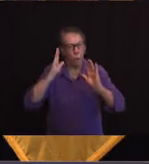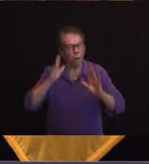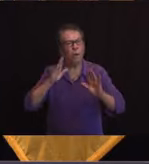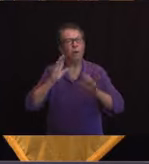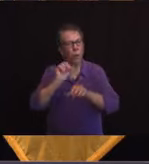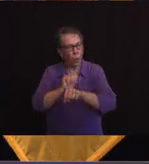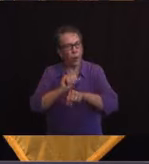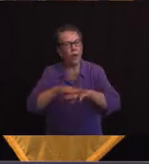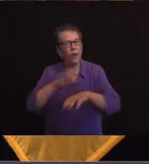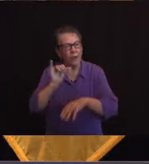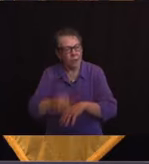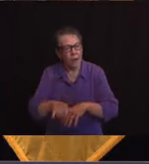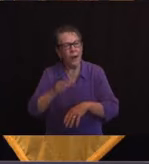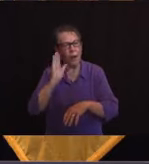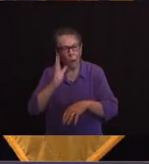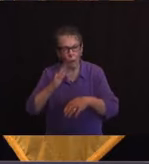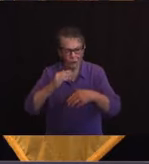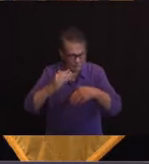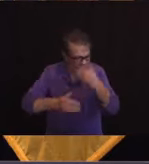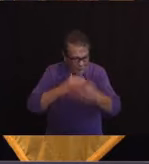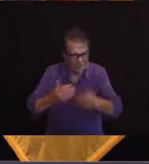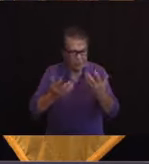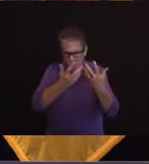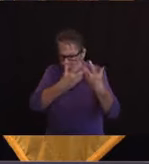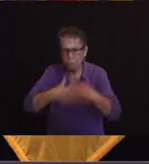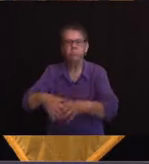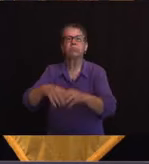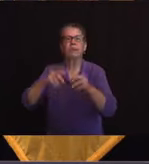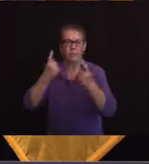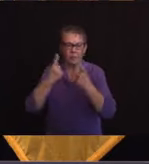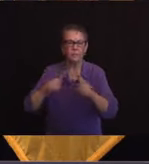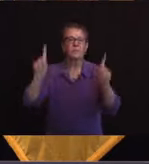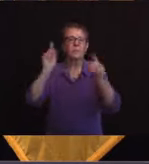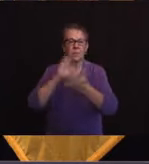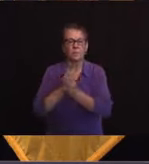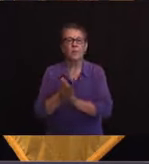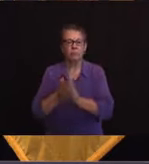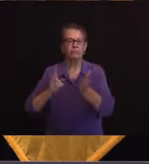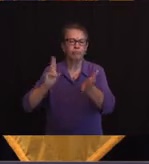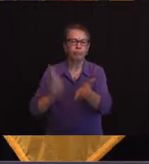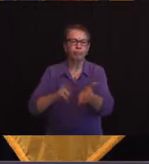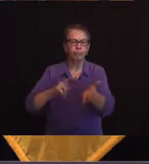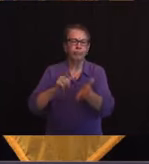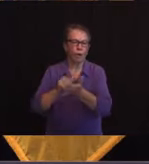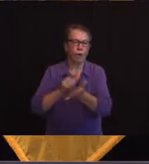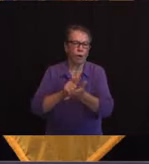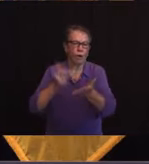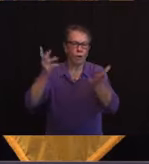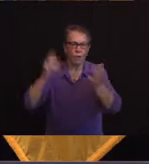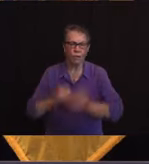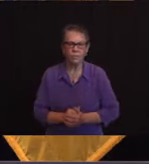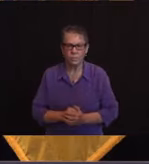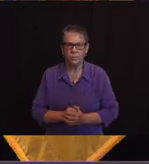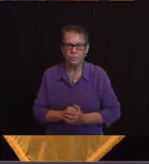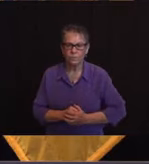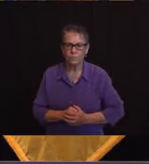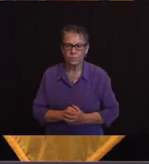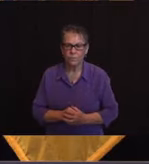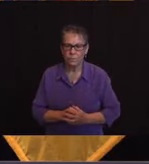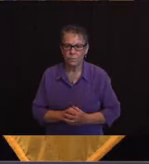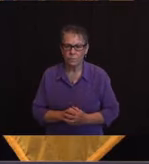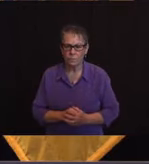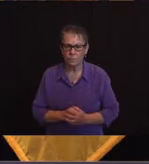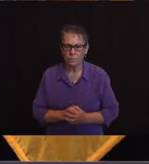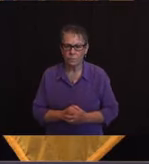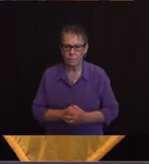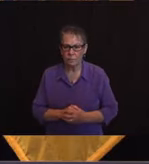I'll certainly let Judy or Ed, we got to make sure we get our money's worth with Ed's appearance here to talk about variant testing.